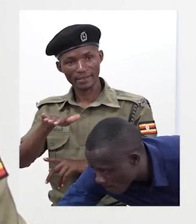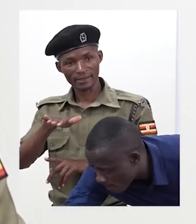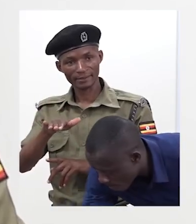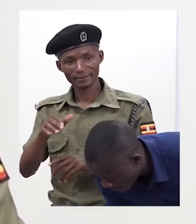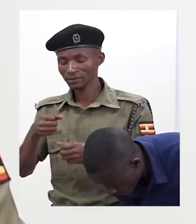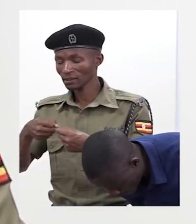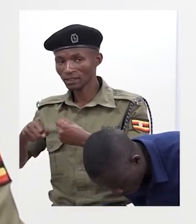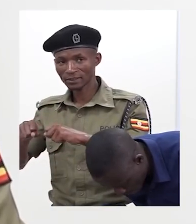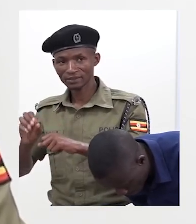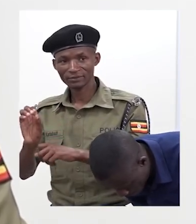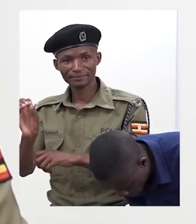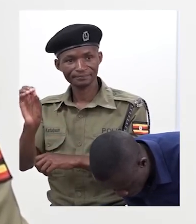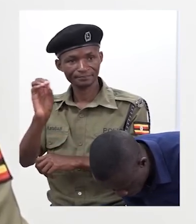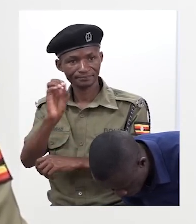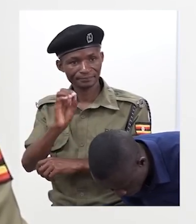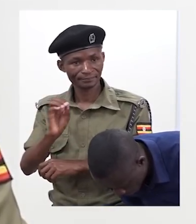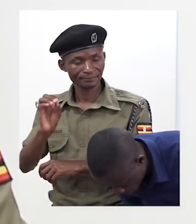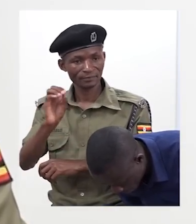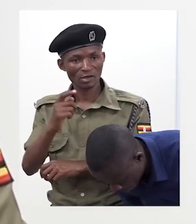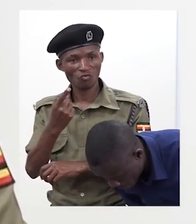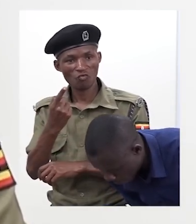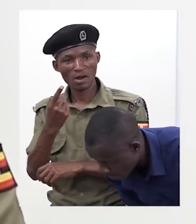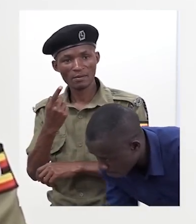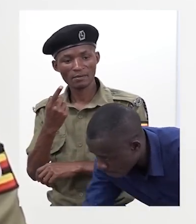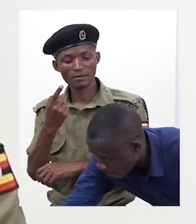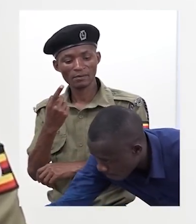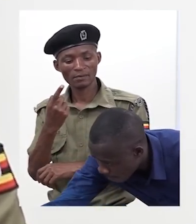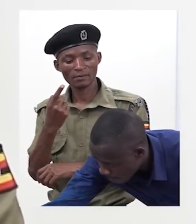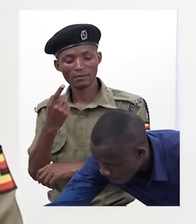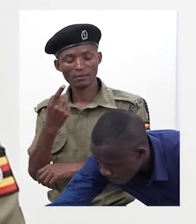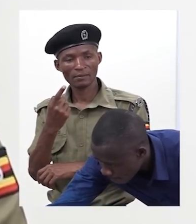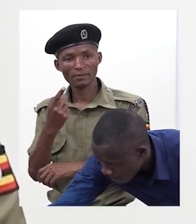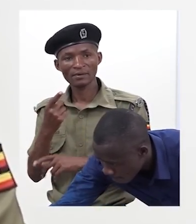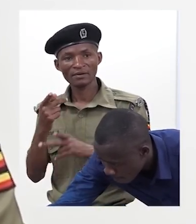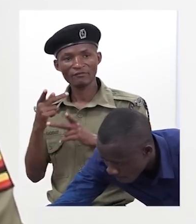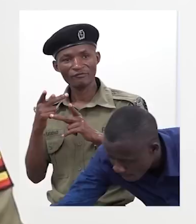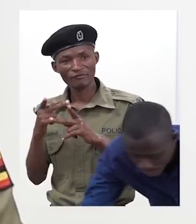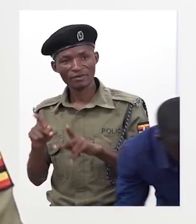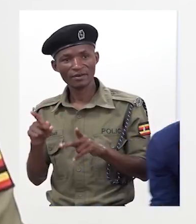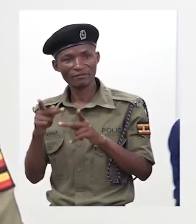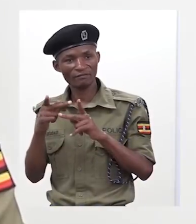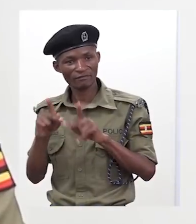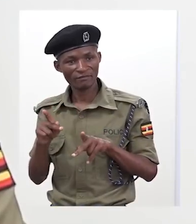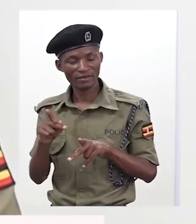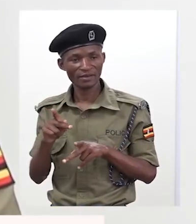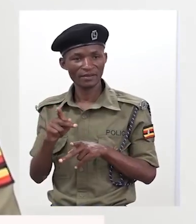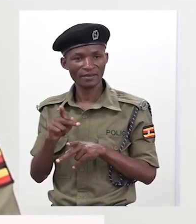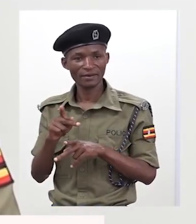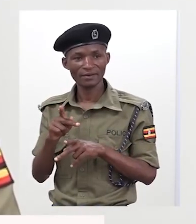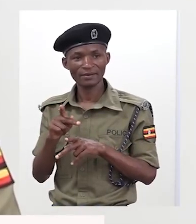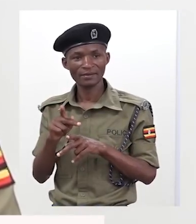actively searching for one of the very popular